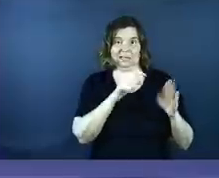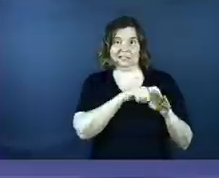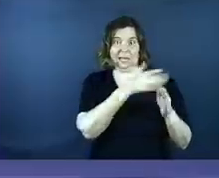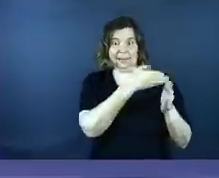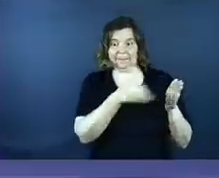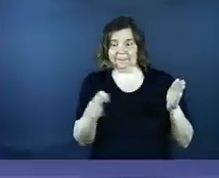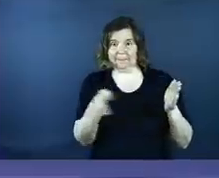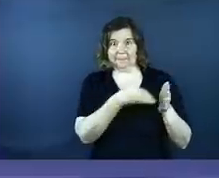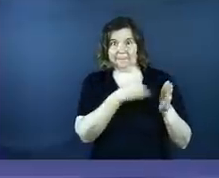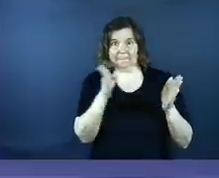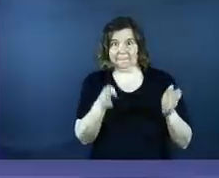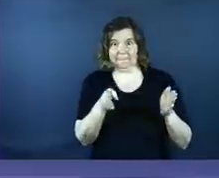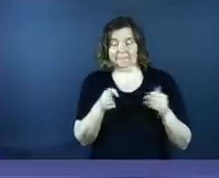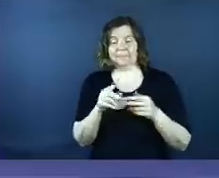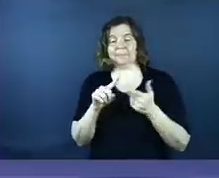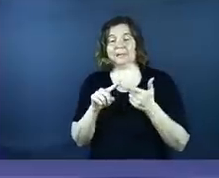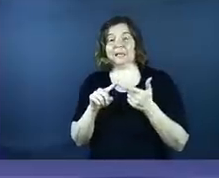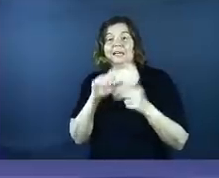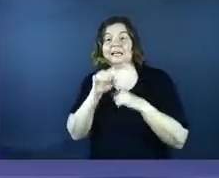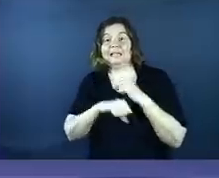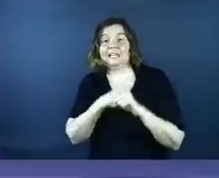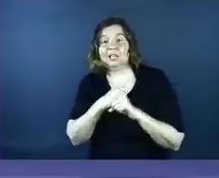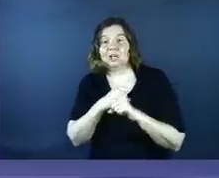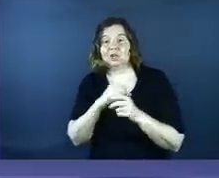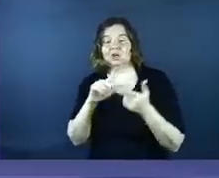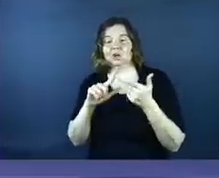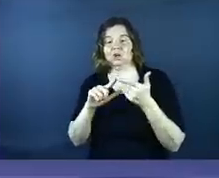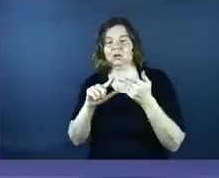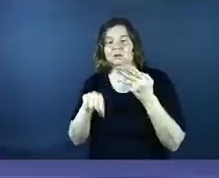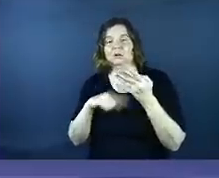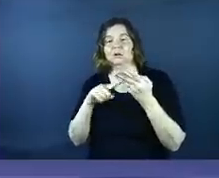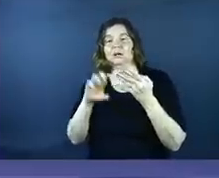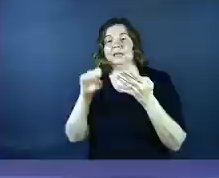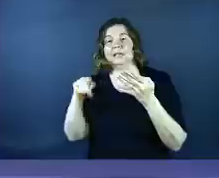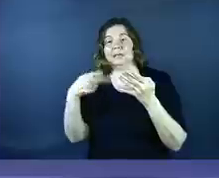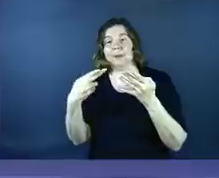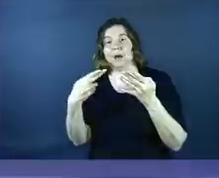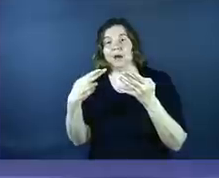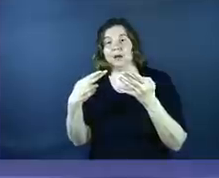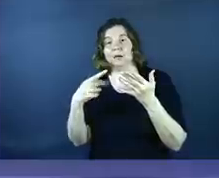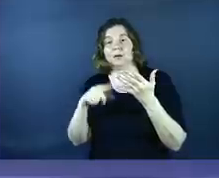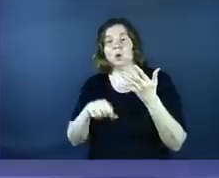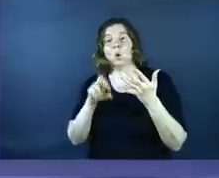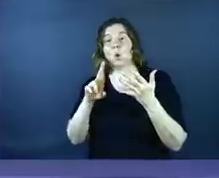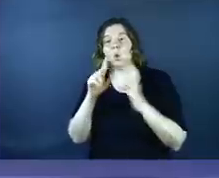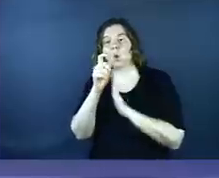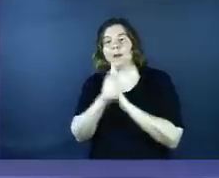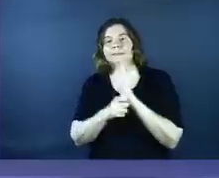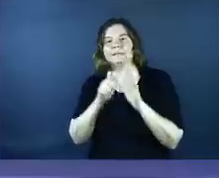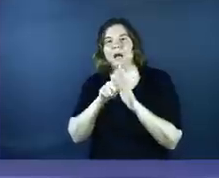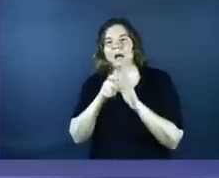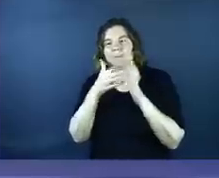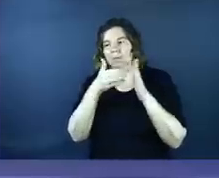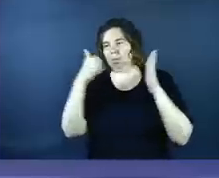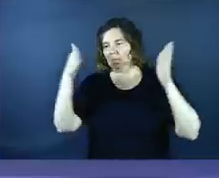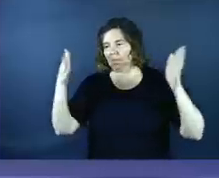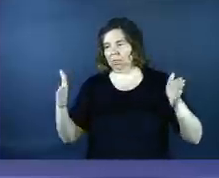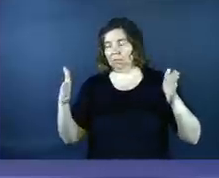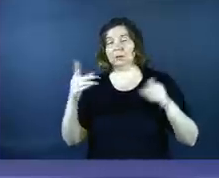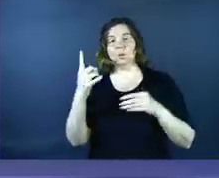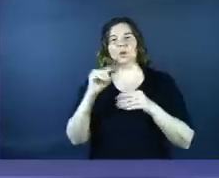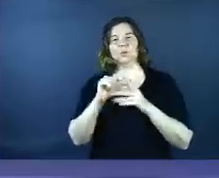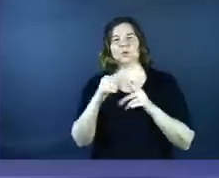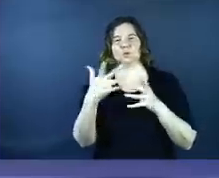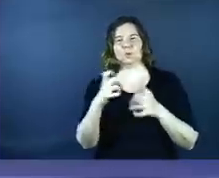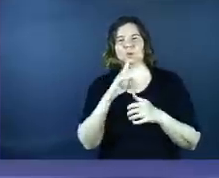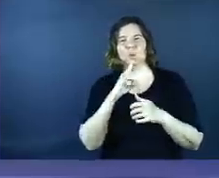year. Epoch, or a period of time. It's one of those words where you really want